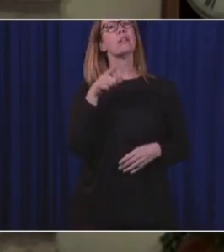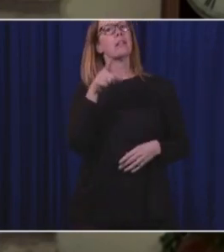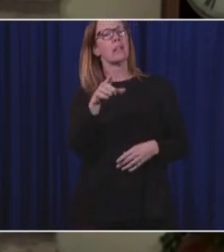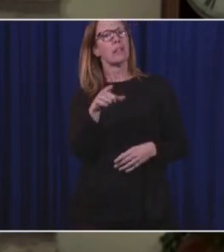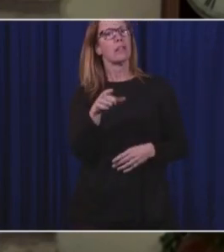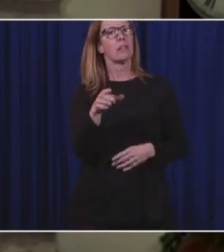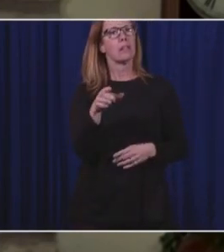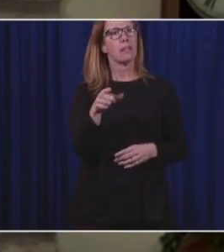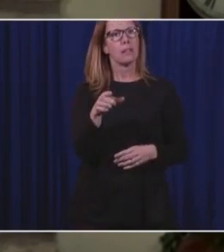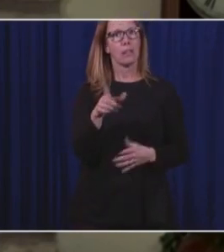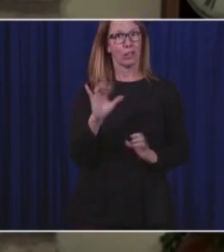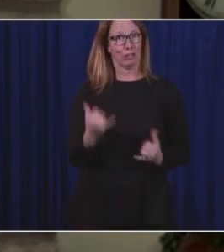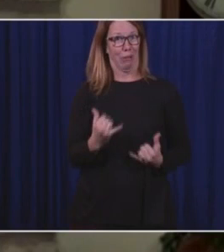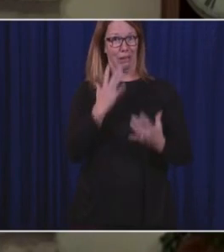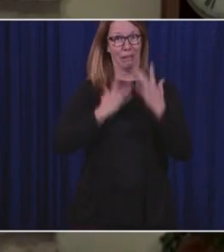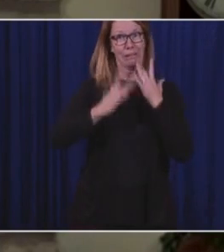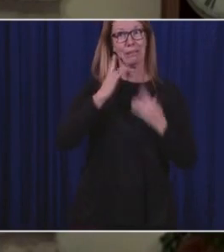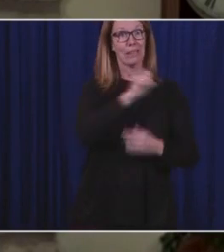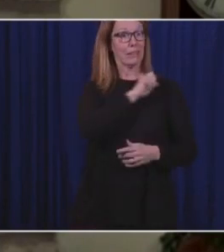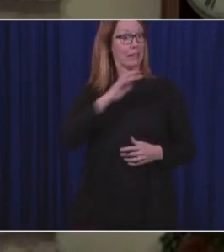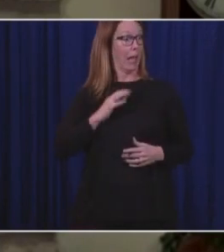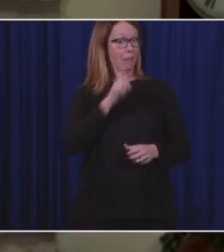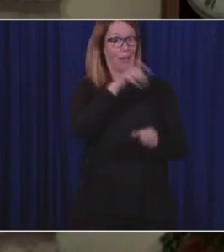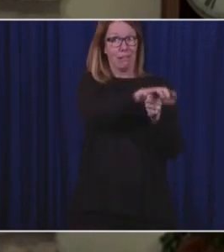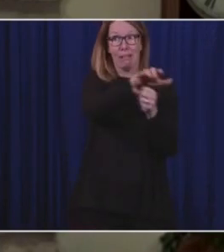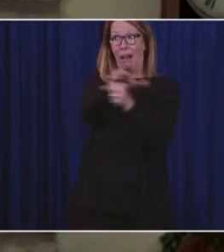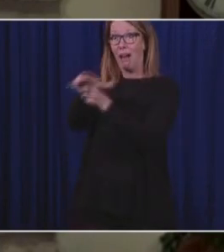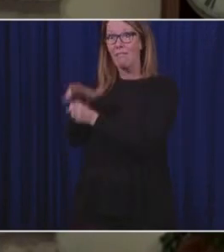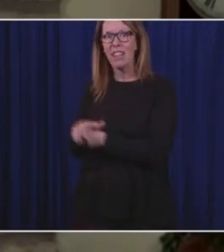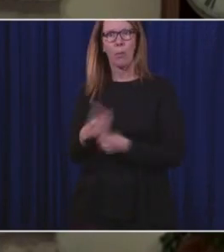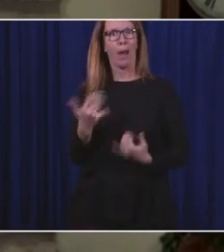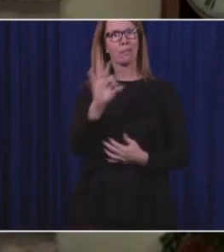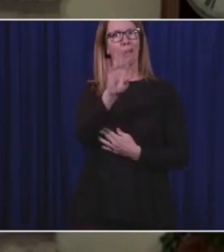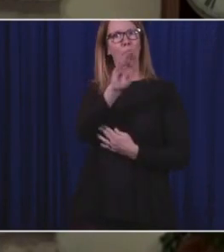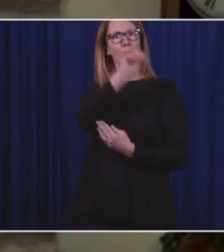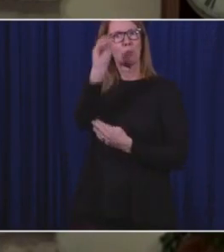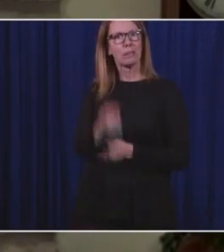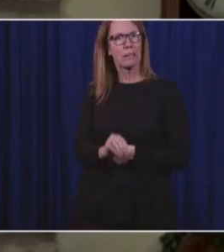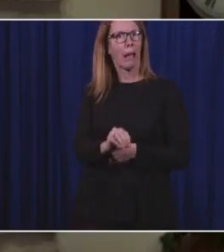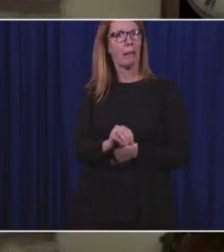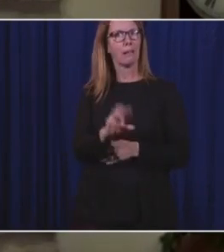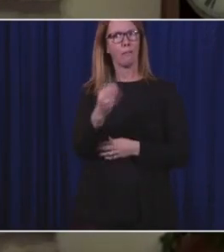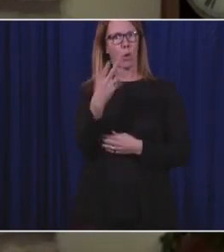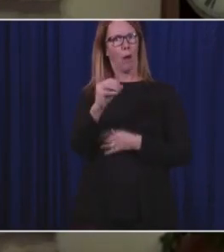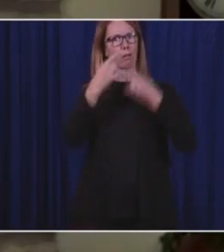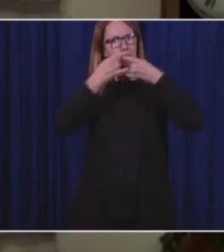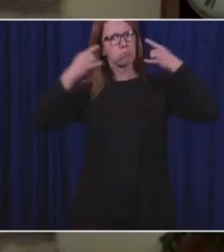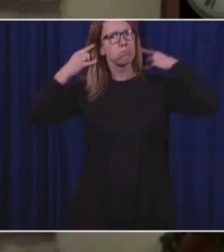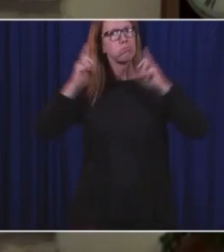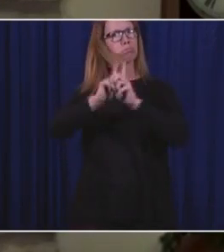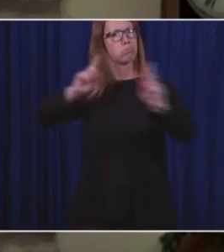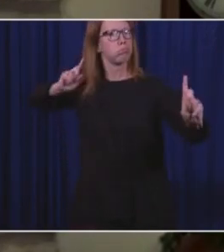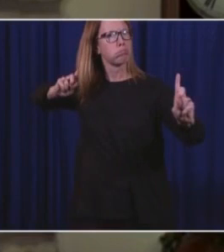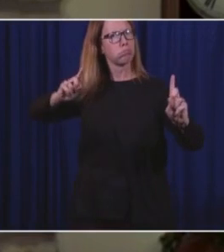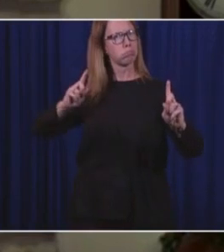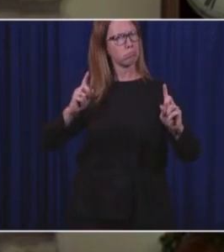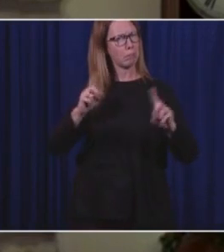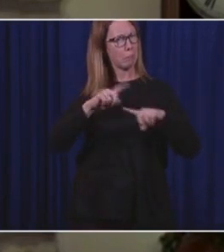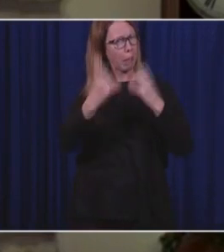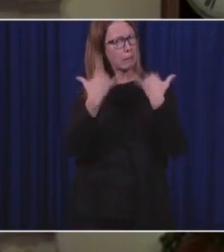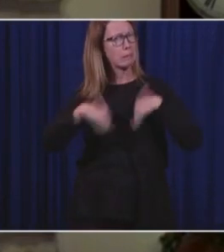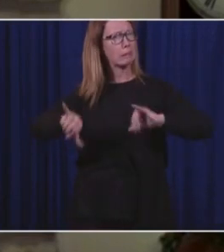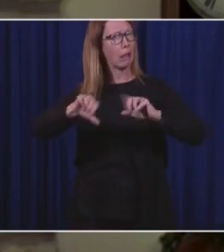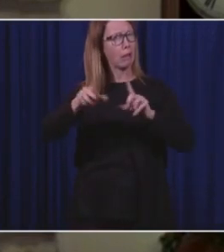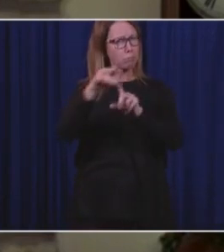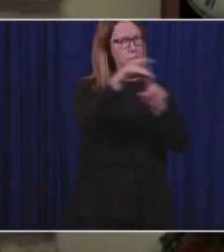in space, and how are you holding their leaders accountable since 94% of Ohioans are masking and 97% social distancing? Second part of the